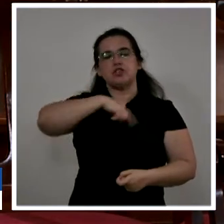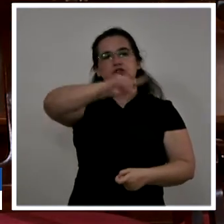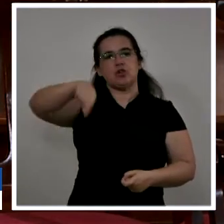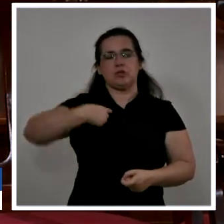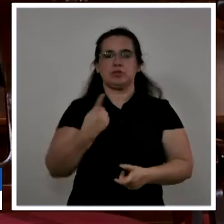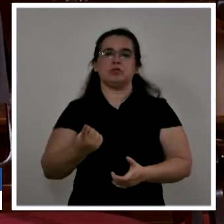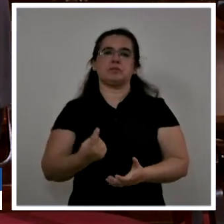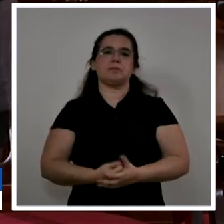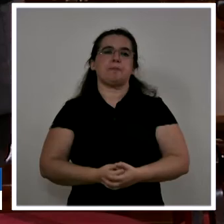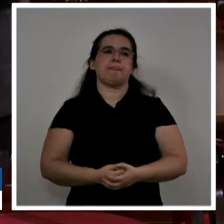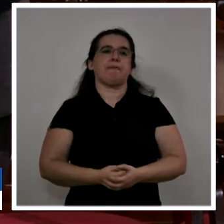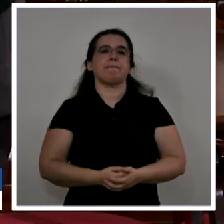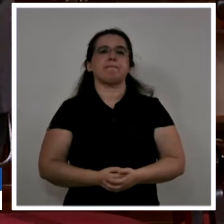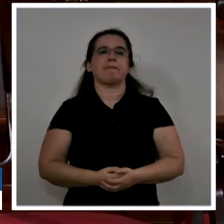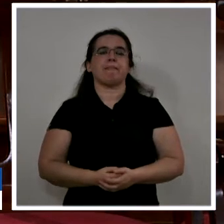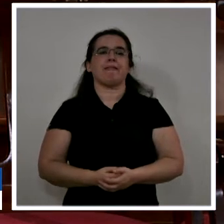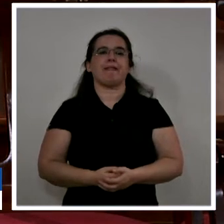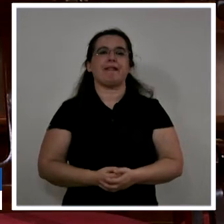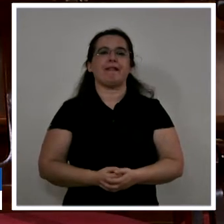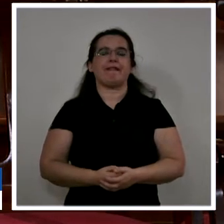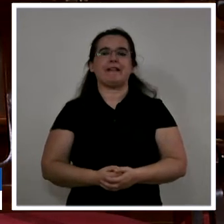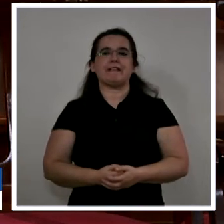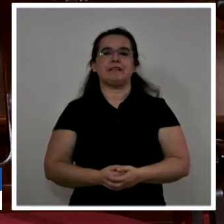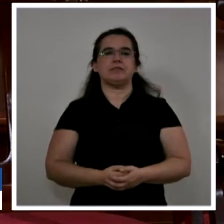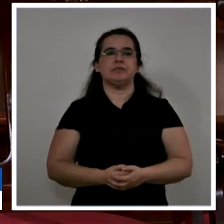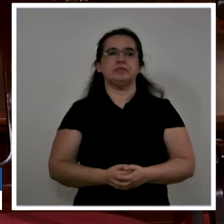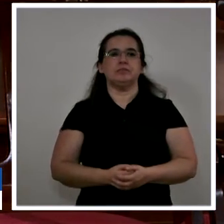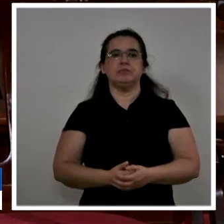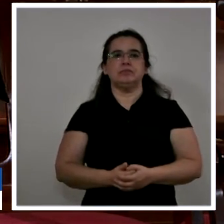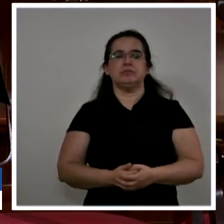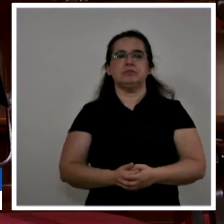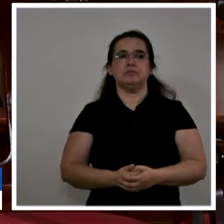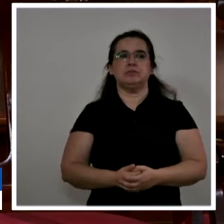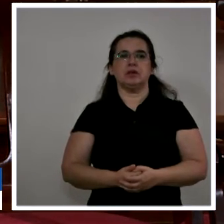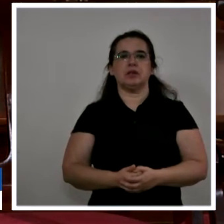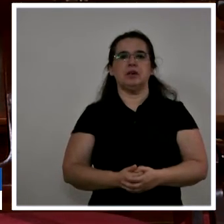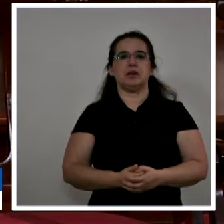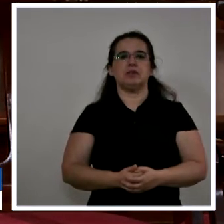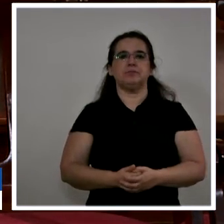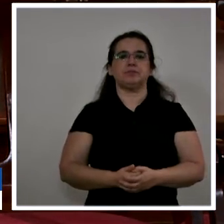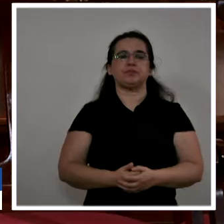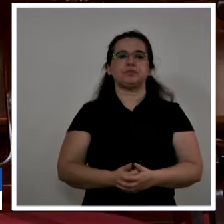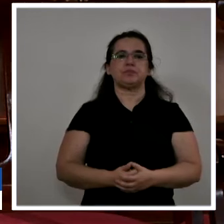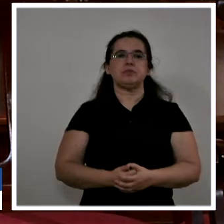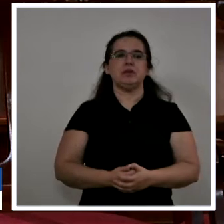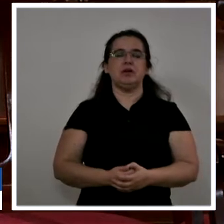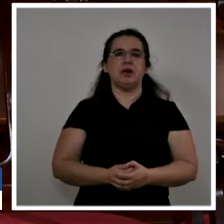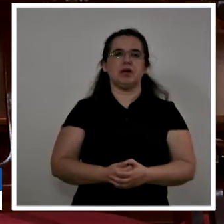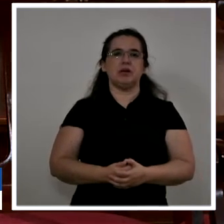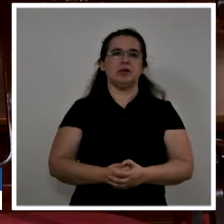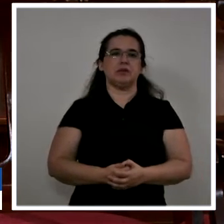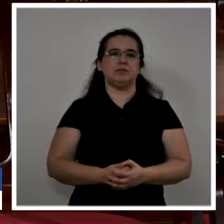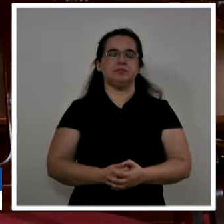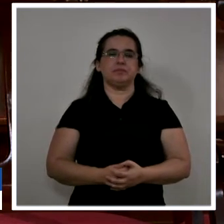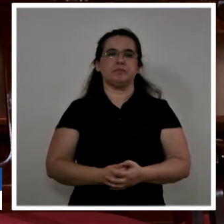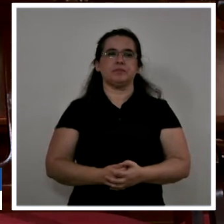read Hebrews 5, verse 2, and I will read it first, and then Miguel will read Hebrews 5,